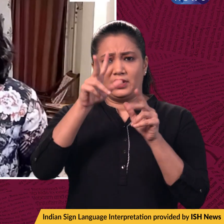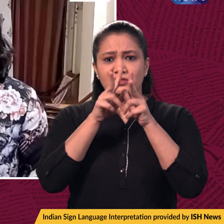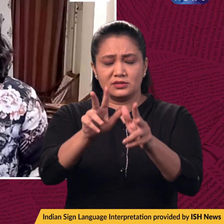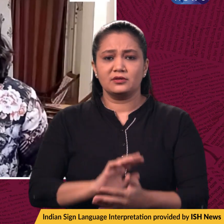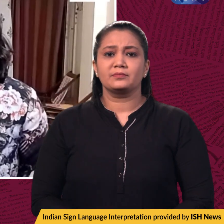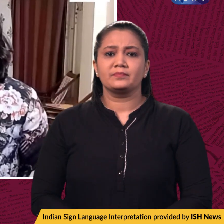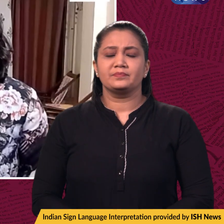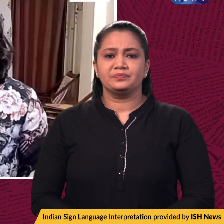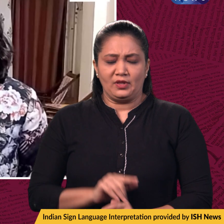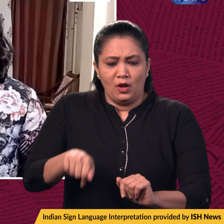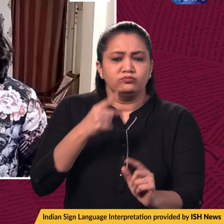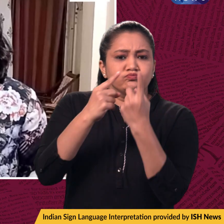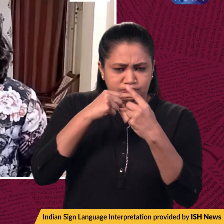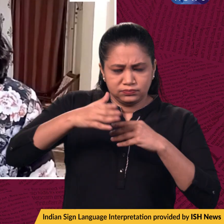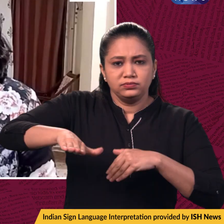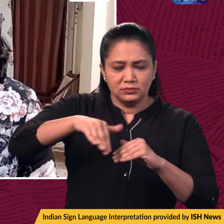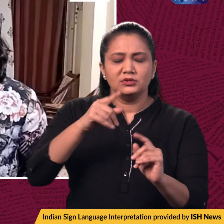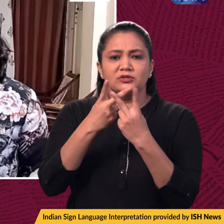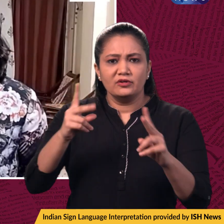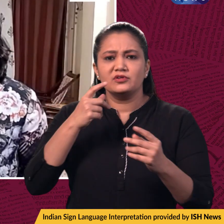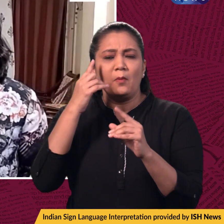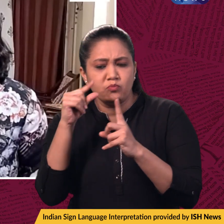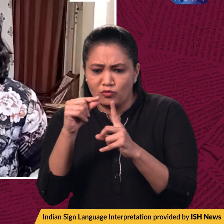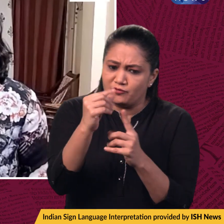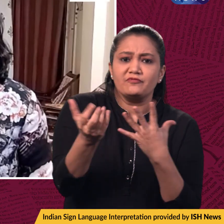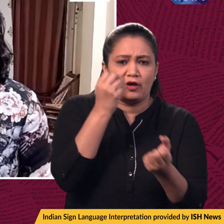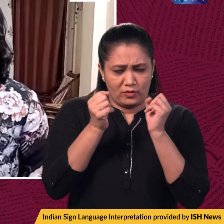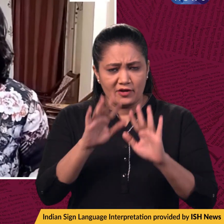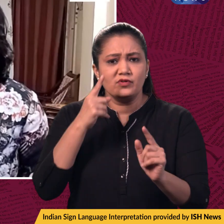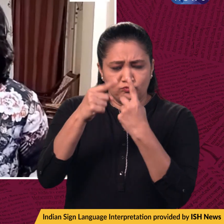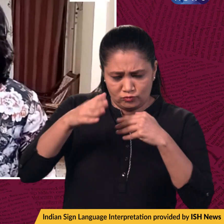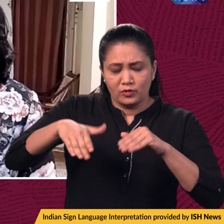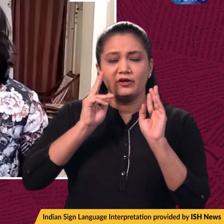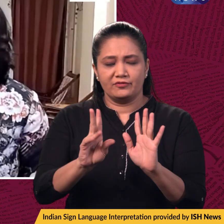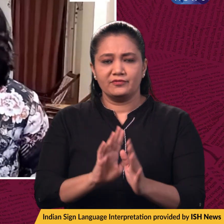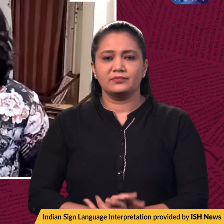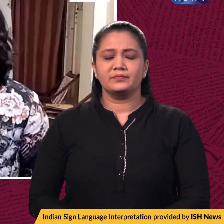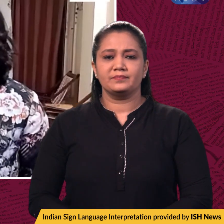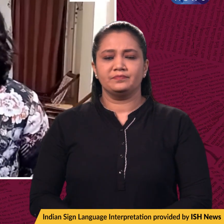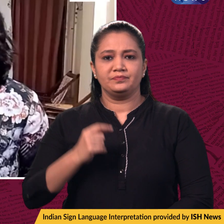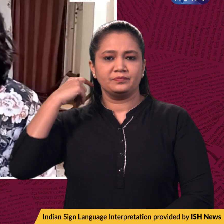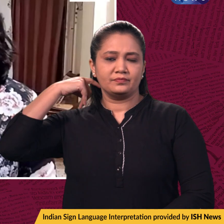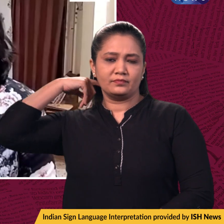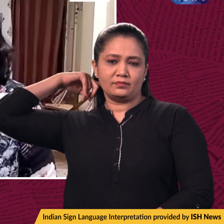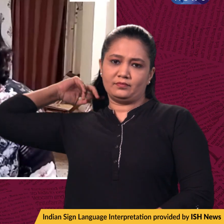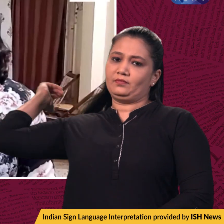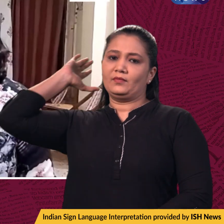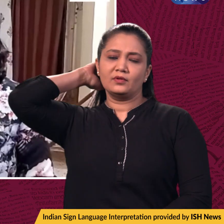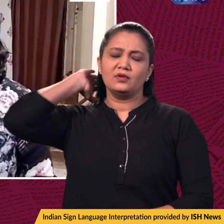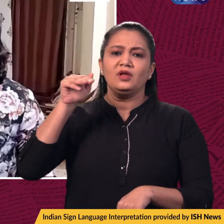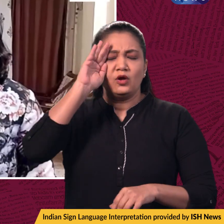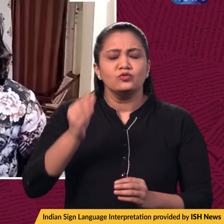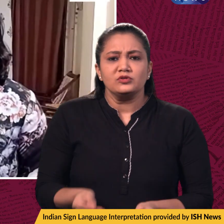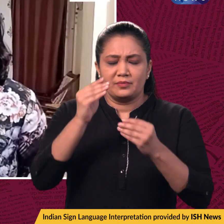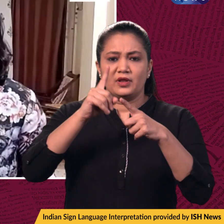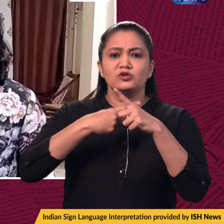quote, "We are investigating the matter. We have received some evidence. We are looking into them," end quote. An update